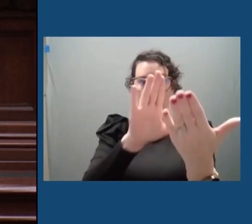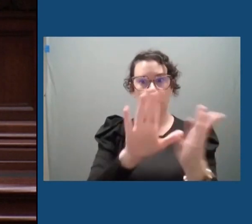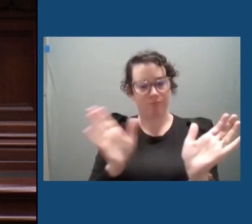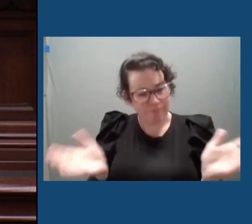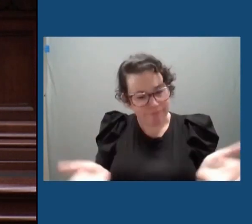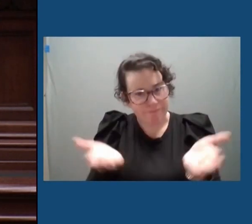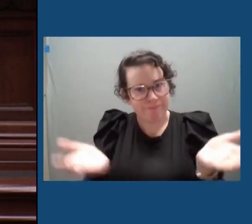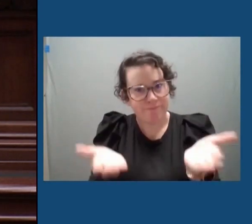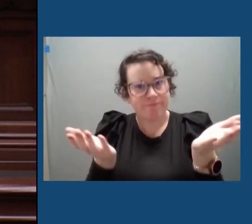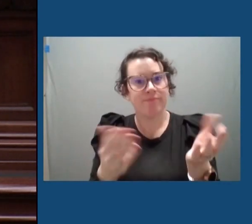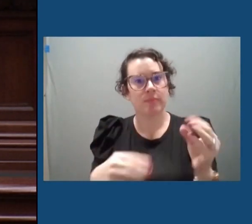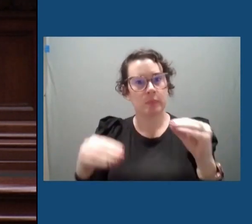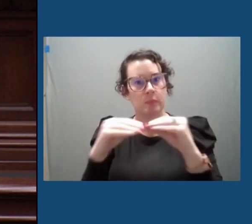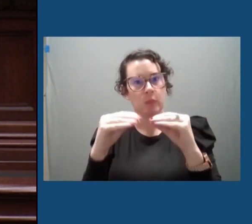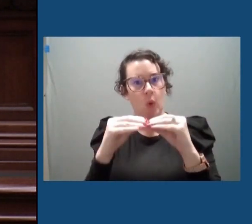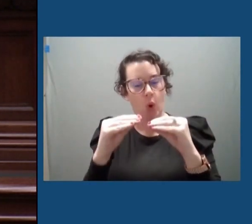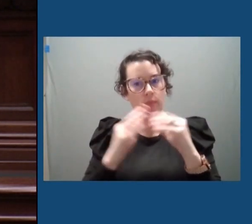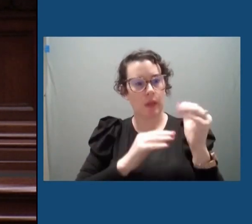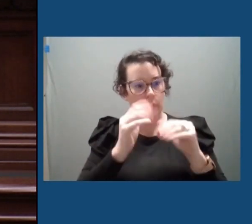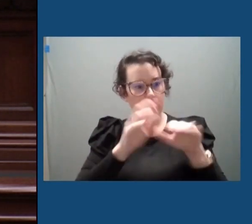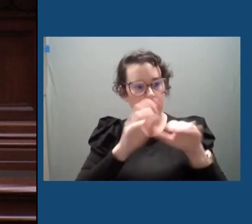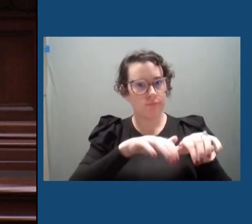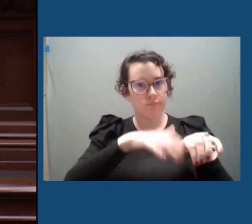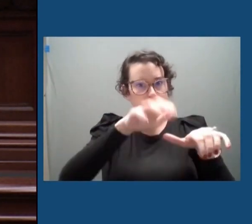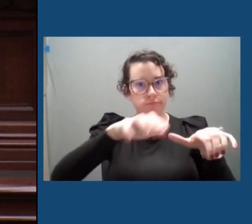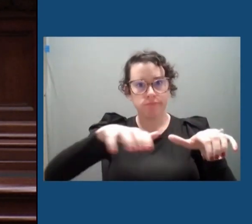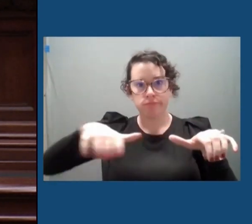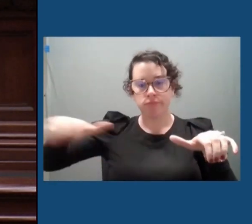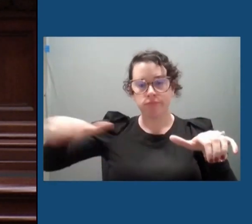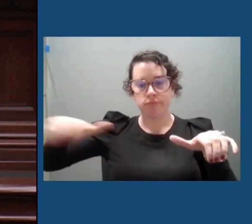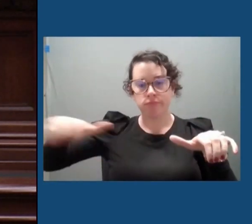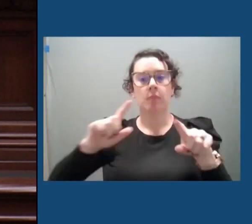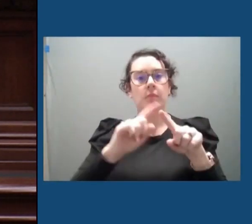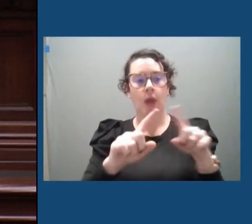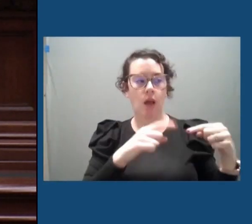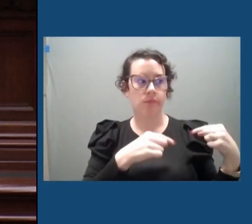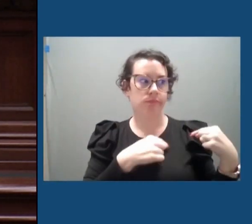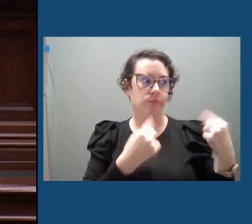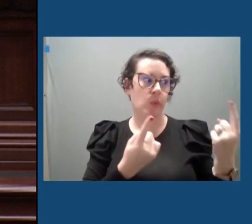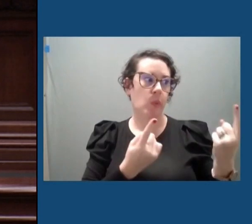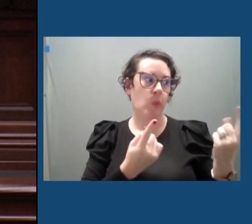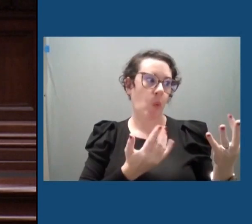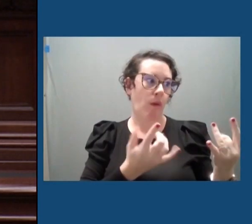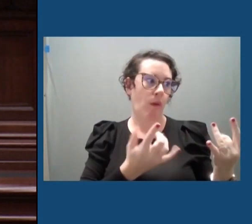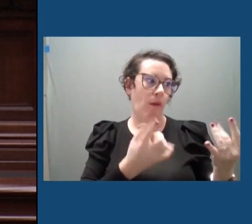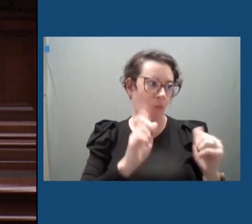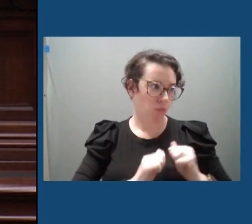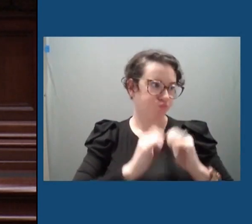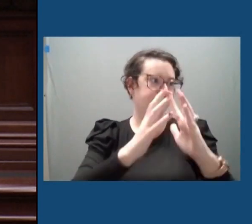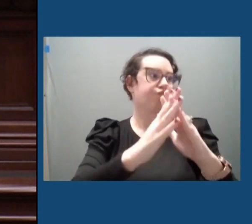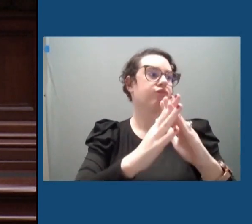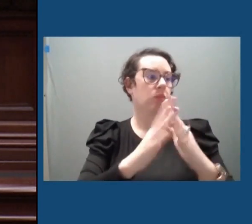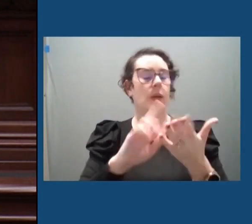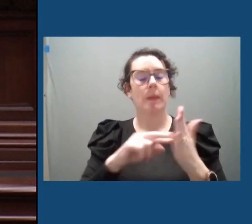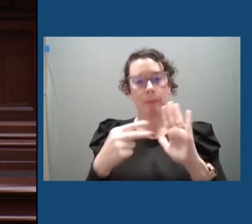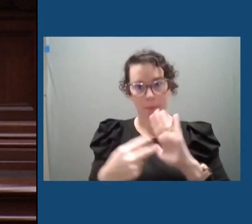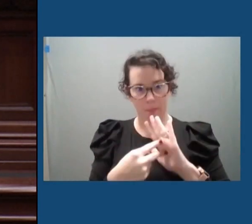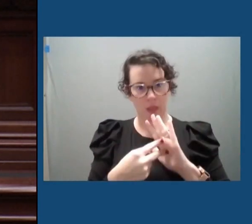But in the meantime, there are aggressive actions we can and must take